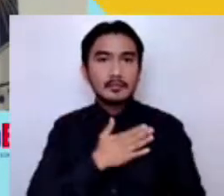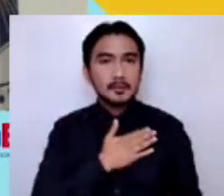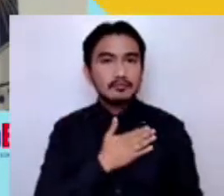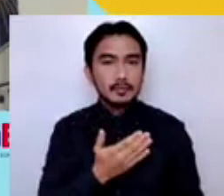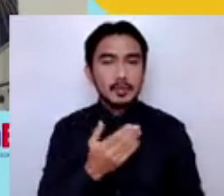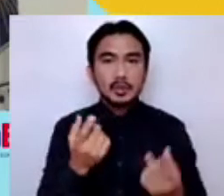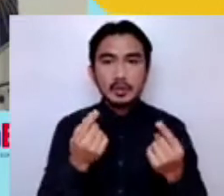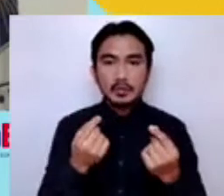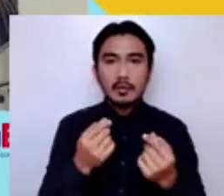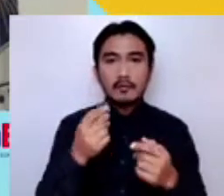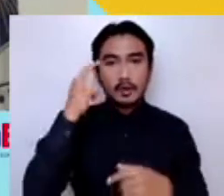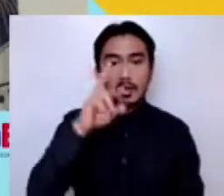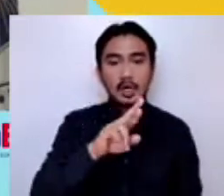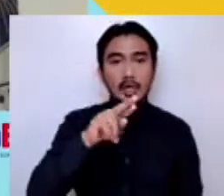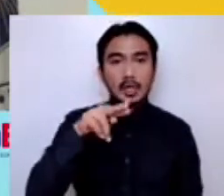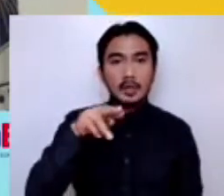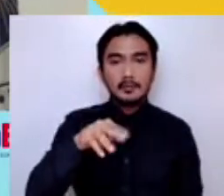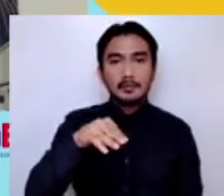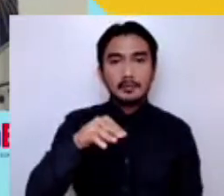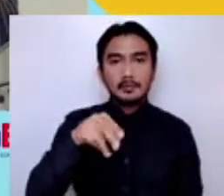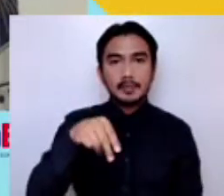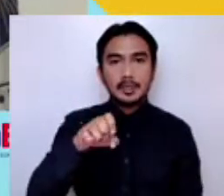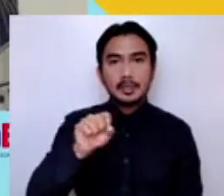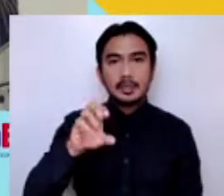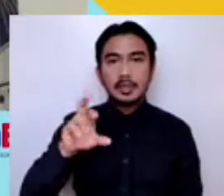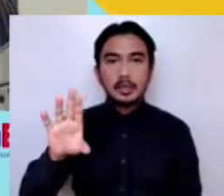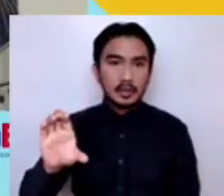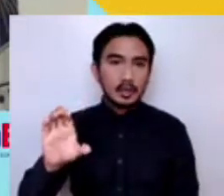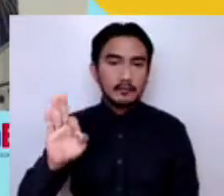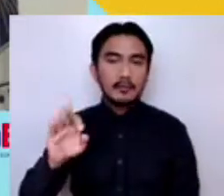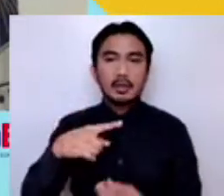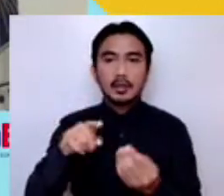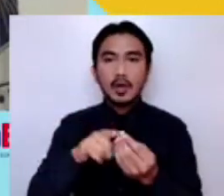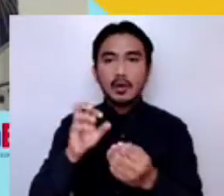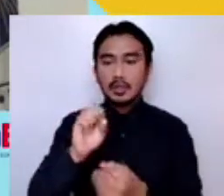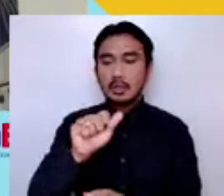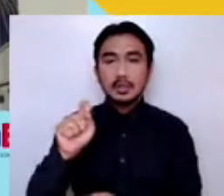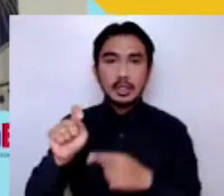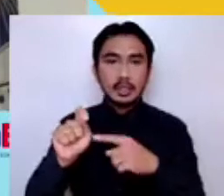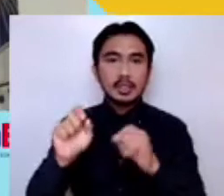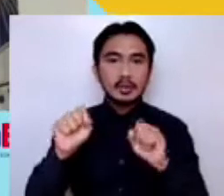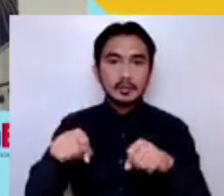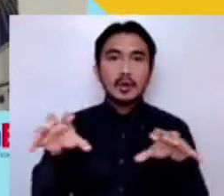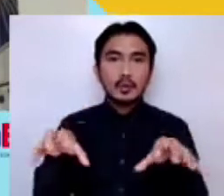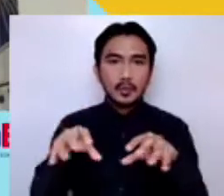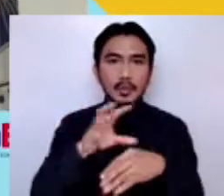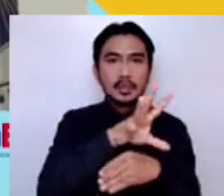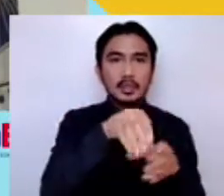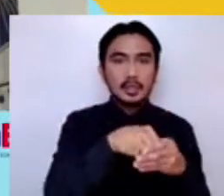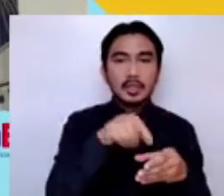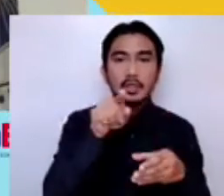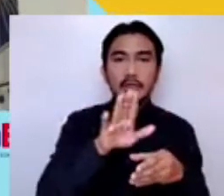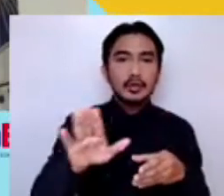Eipcrf, and the self-assessment tool, or the SAT, all of which shall be added to your existing